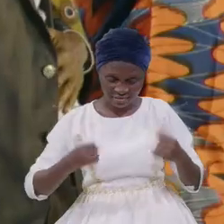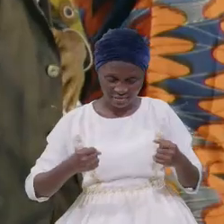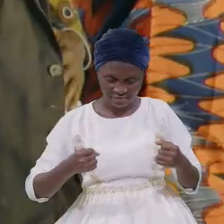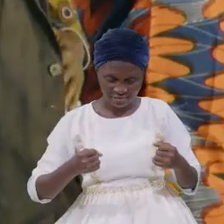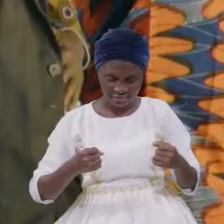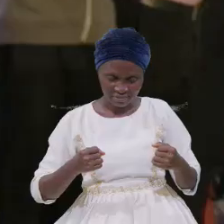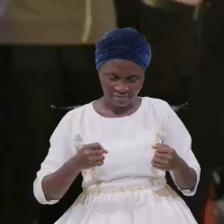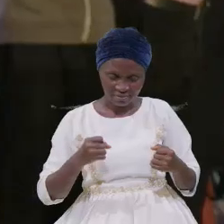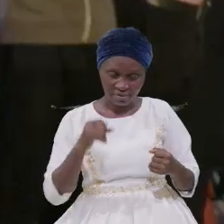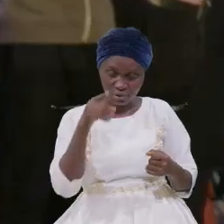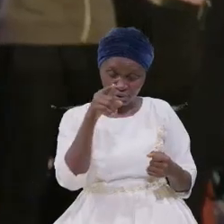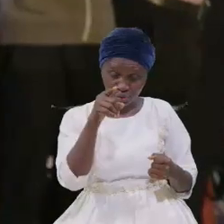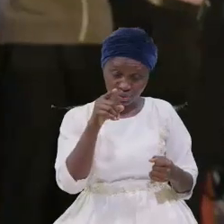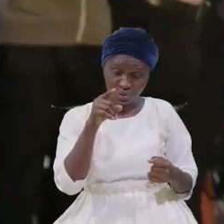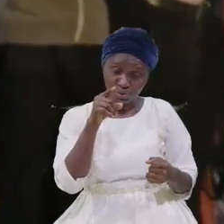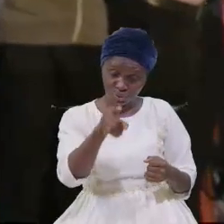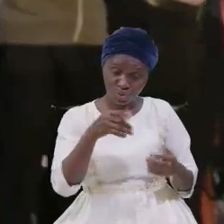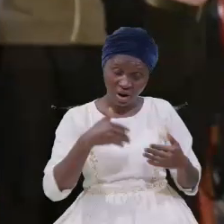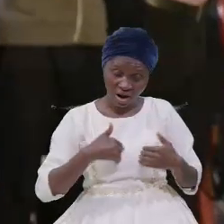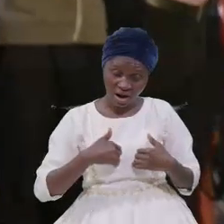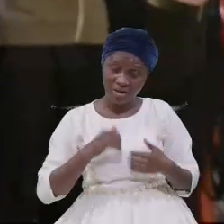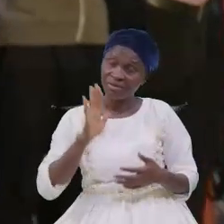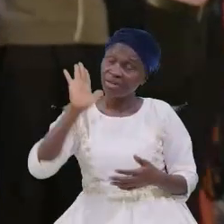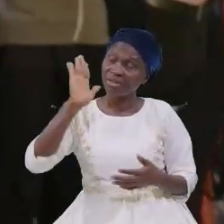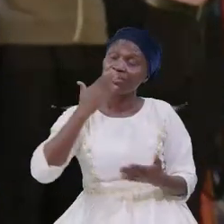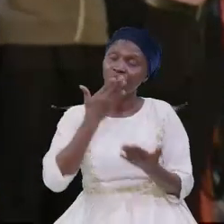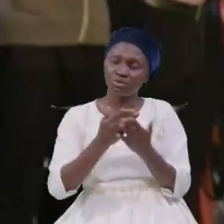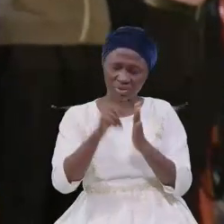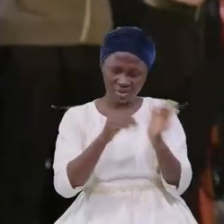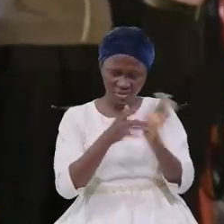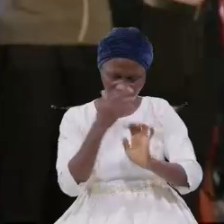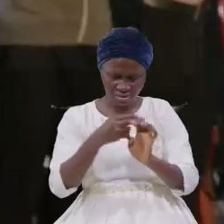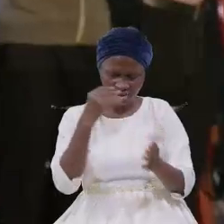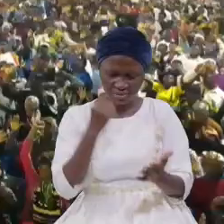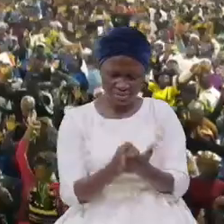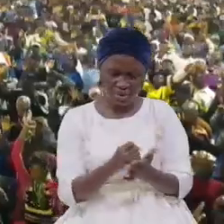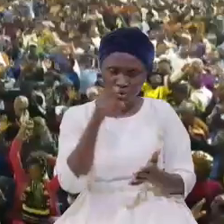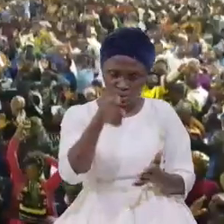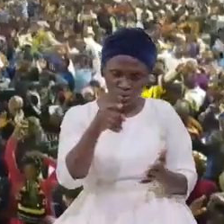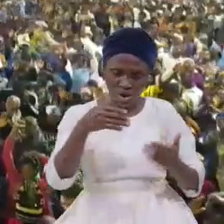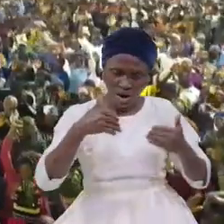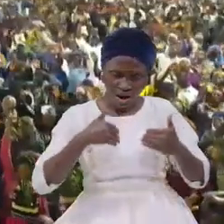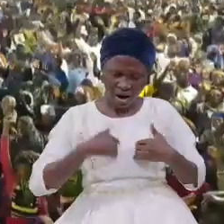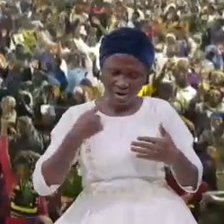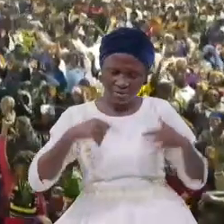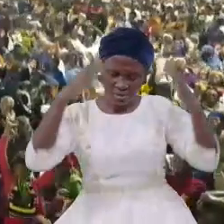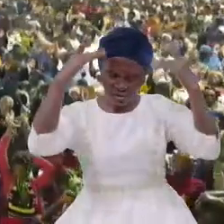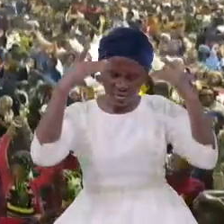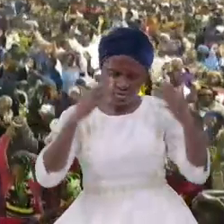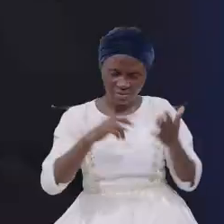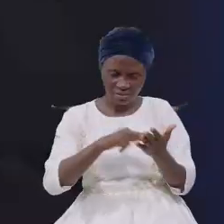His goodness. You have the reign of righteousness. You have